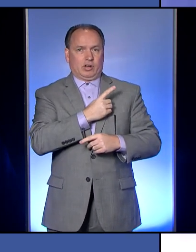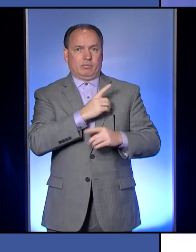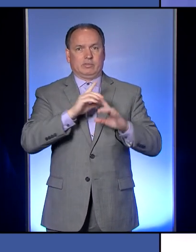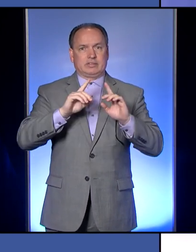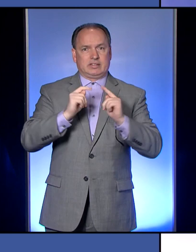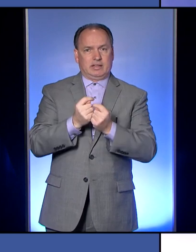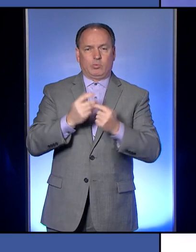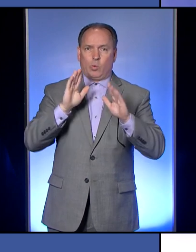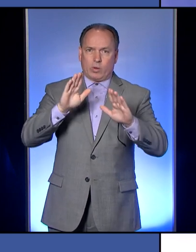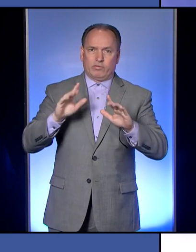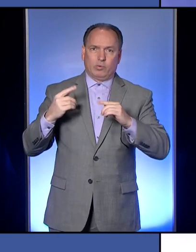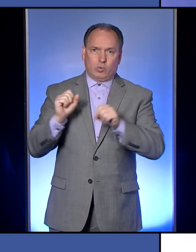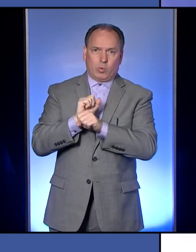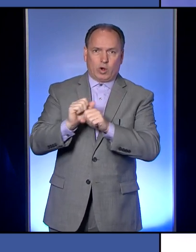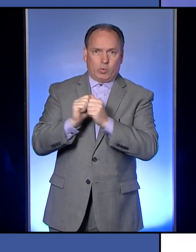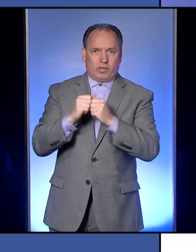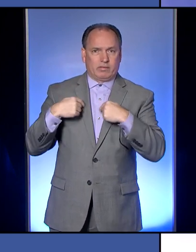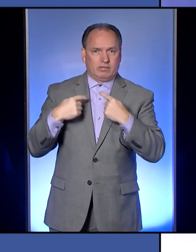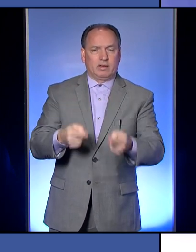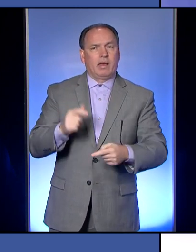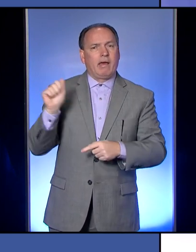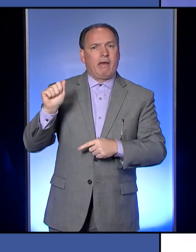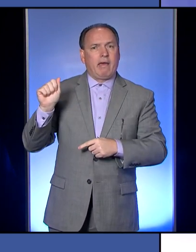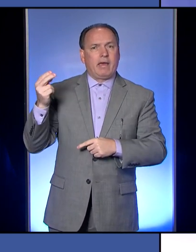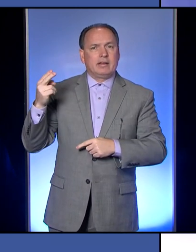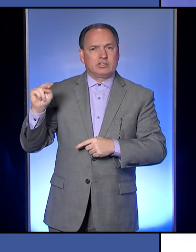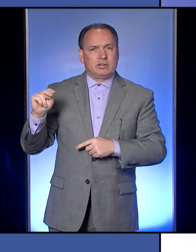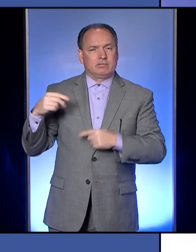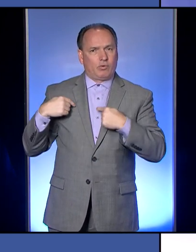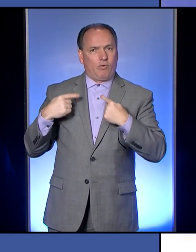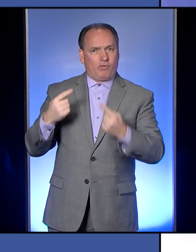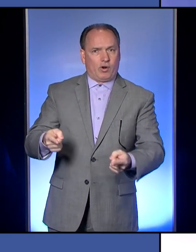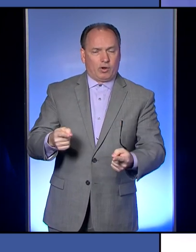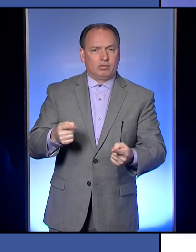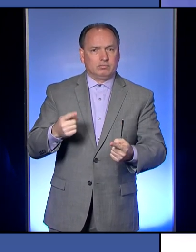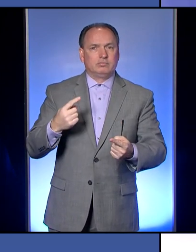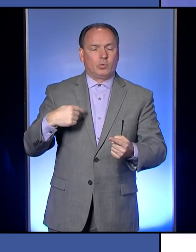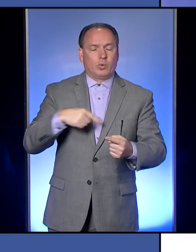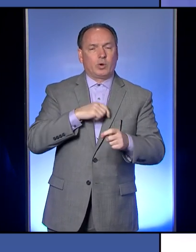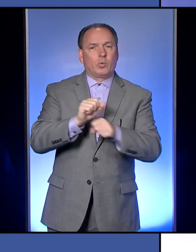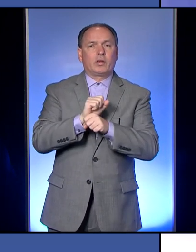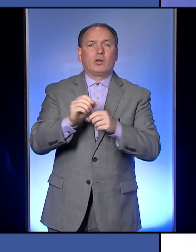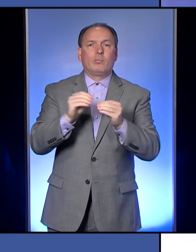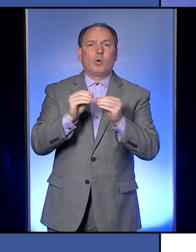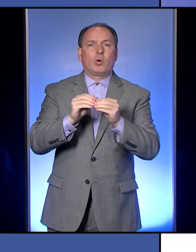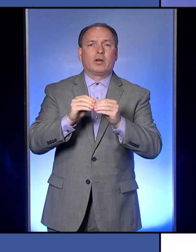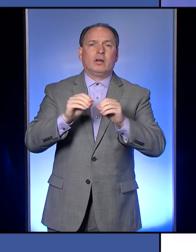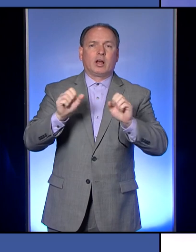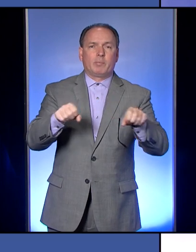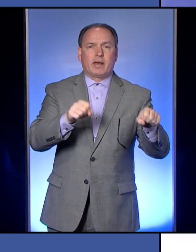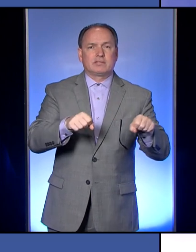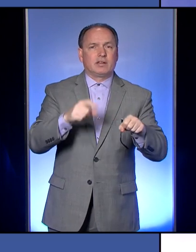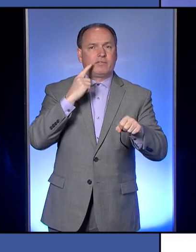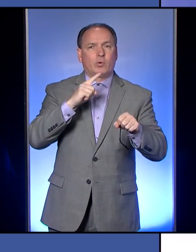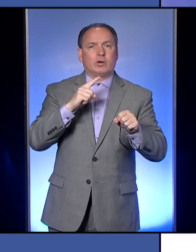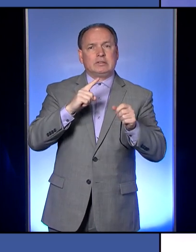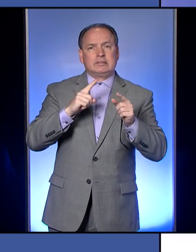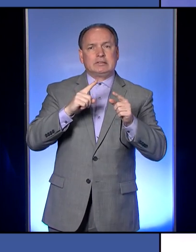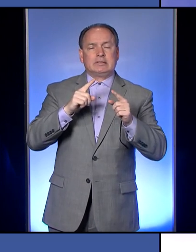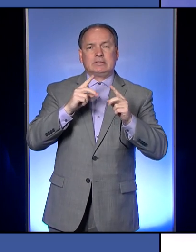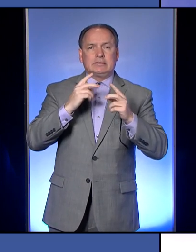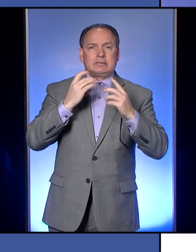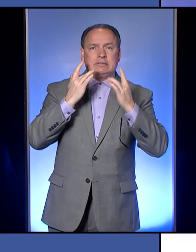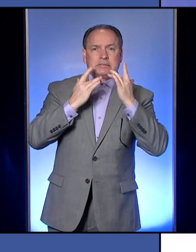with. AHN, overall, we're working on more bed capacity, especially critical care, because we see a need for